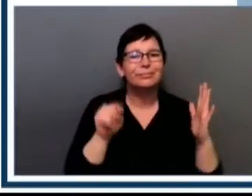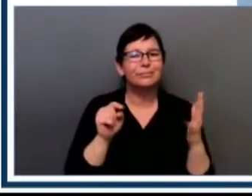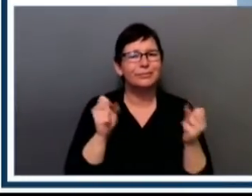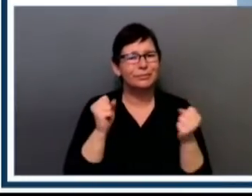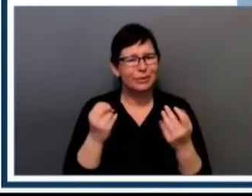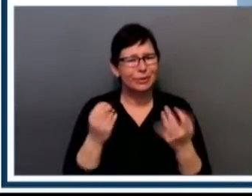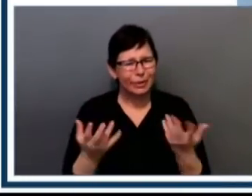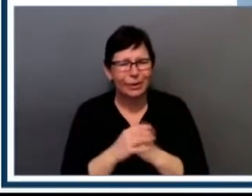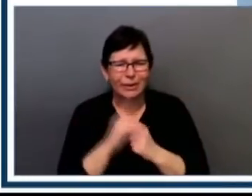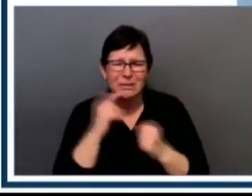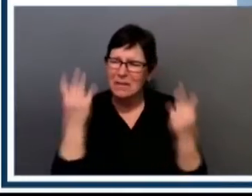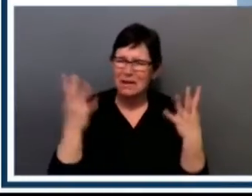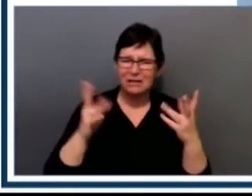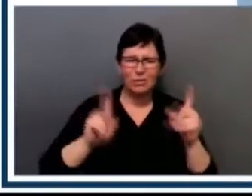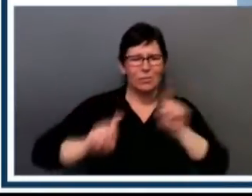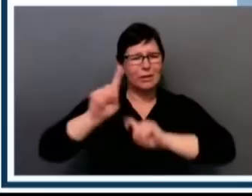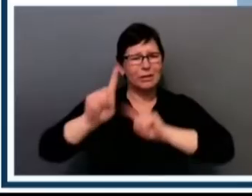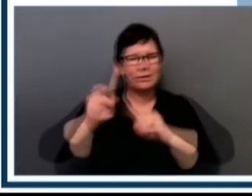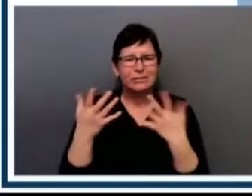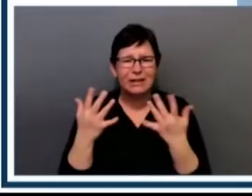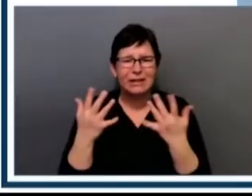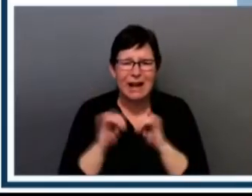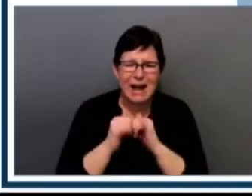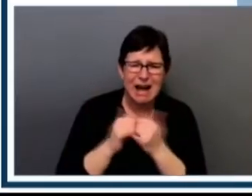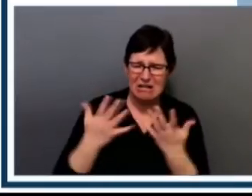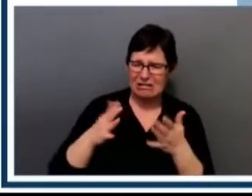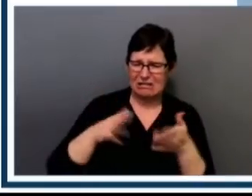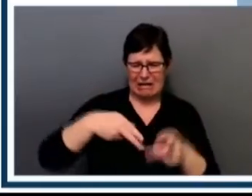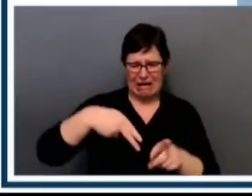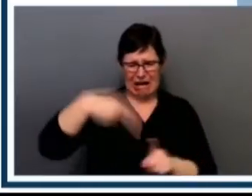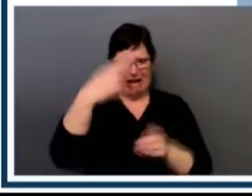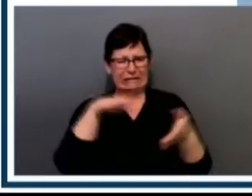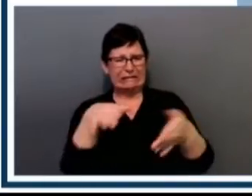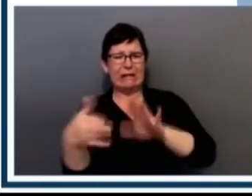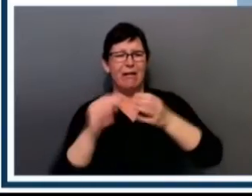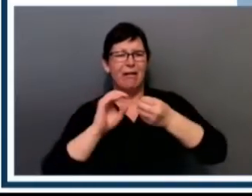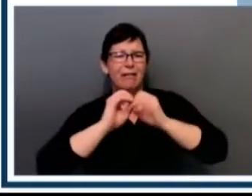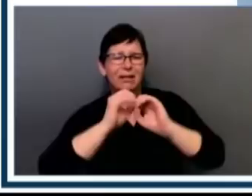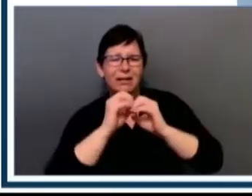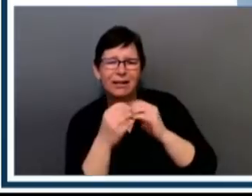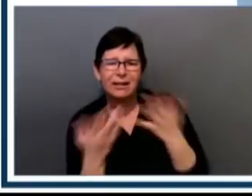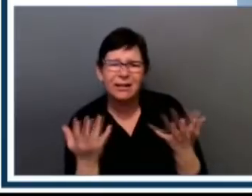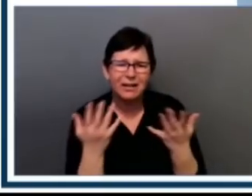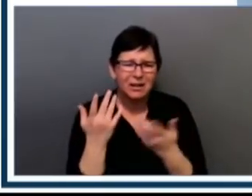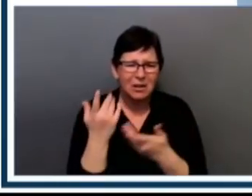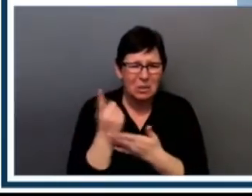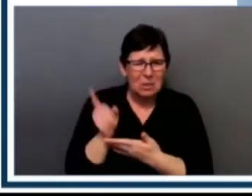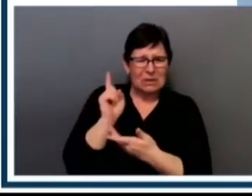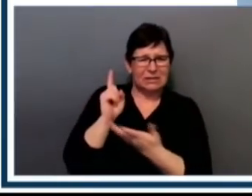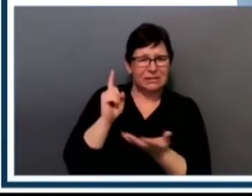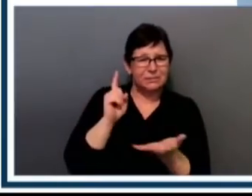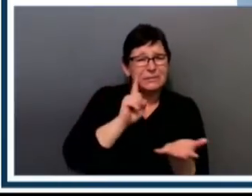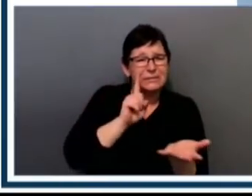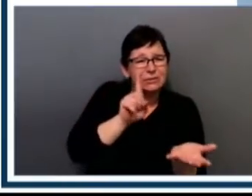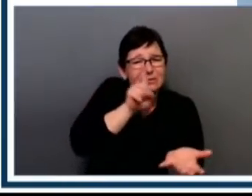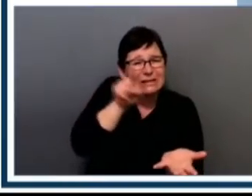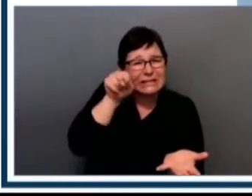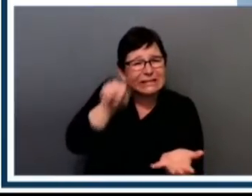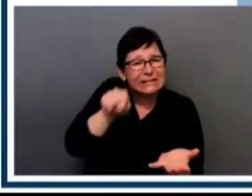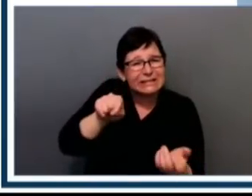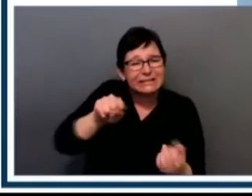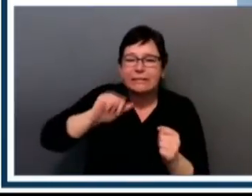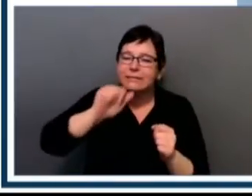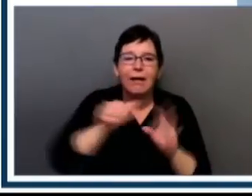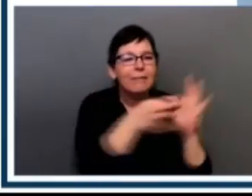and we are starting to see the death rate go down. So I don't know if I'm answering your question, but there still is this very